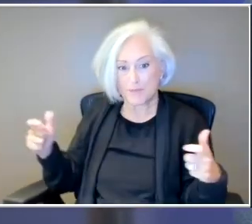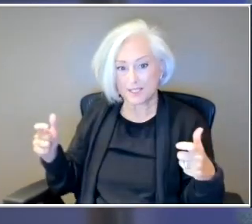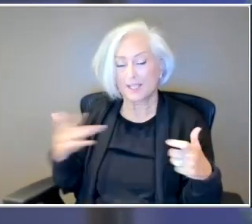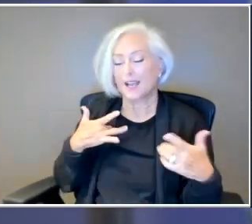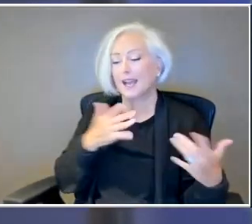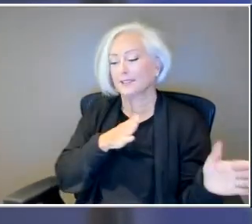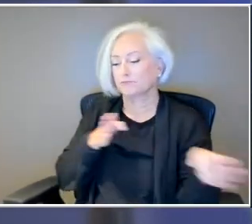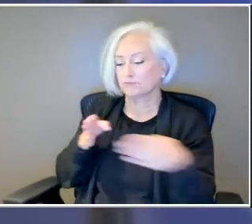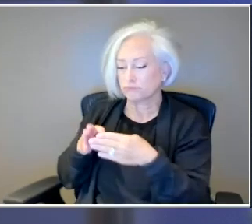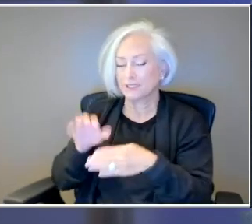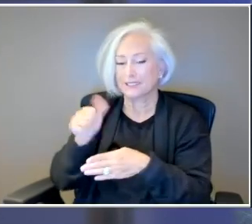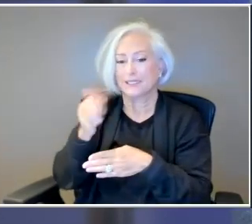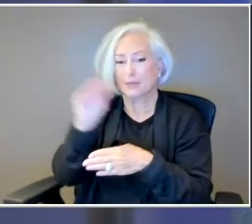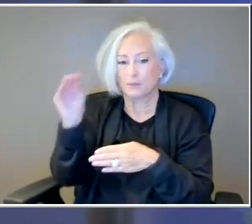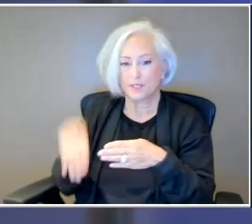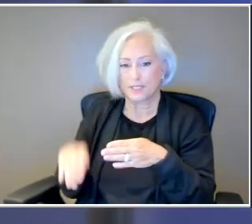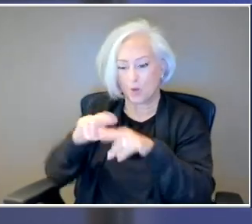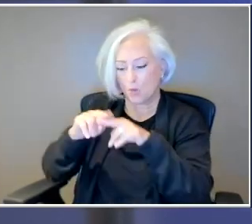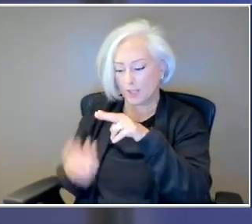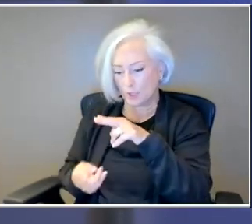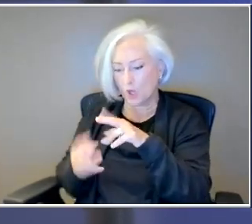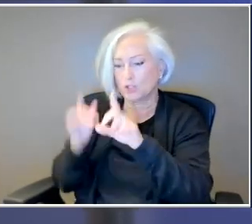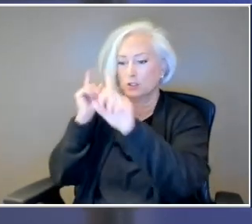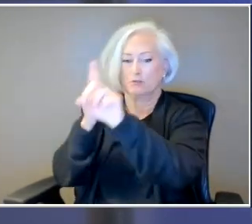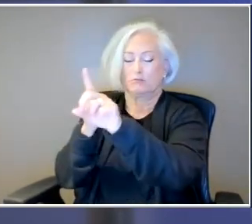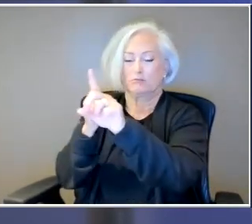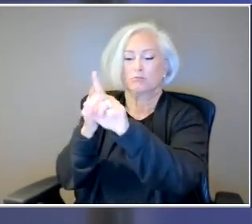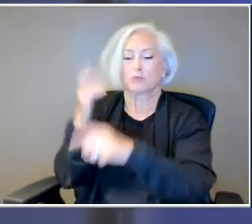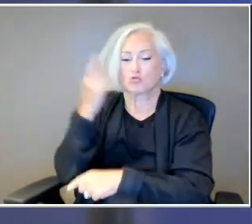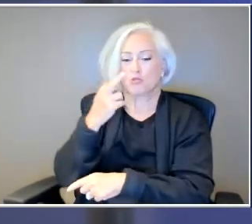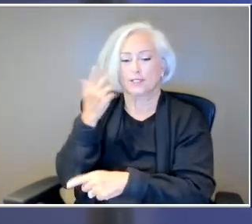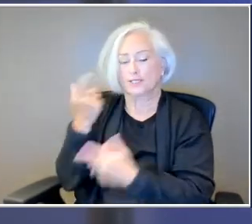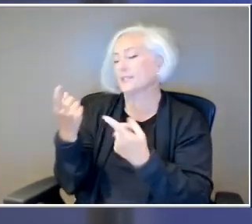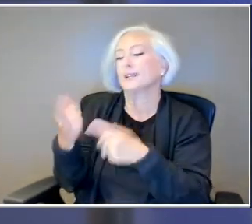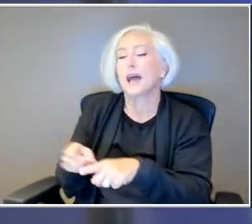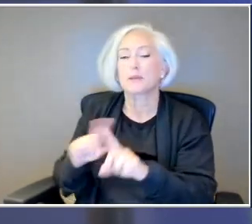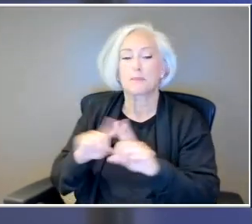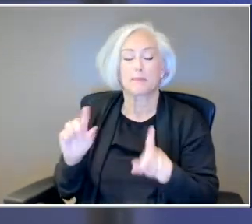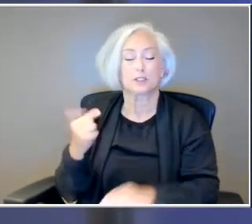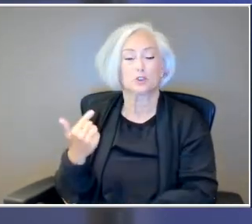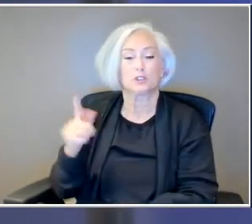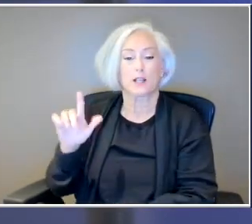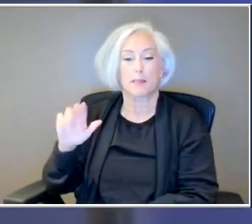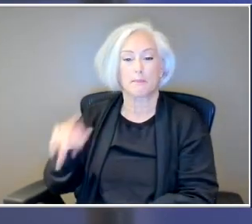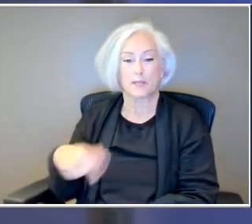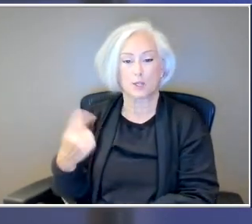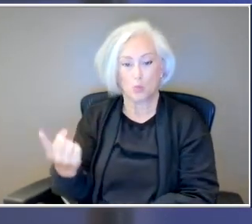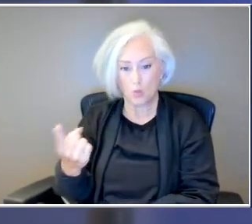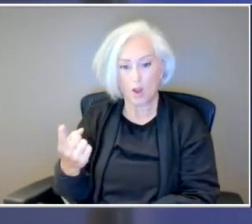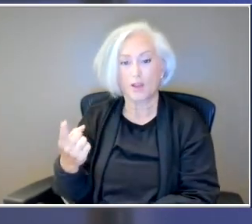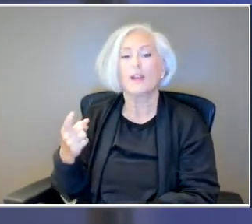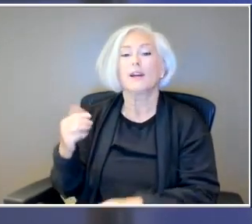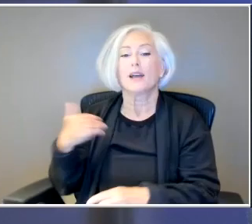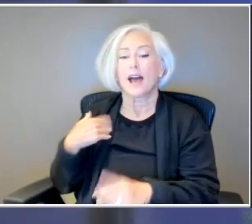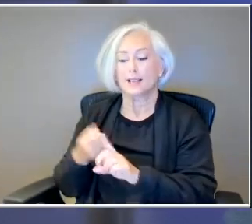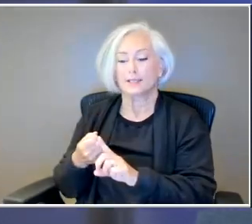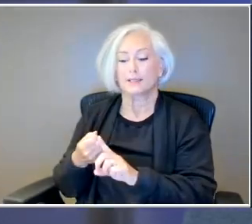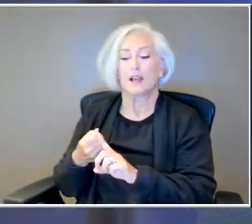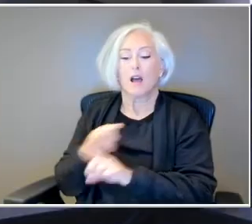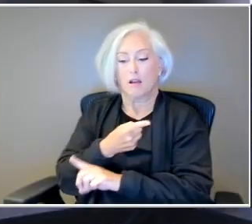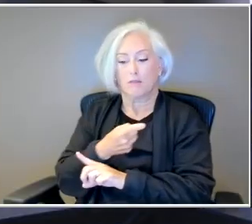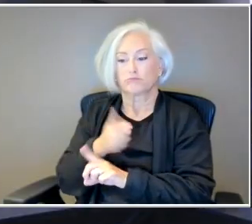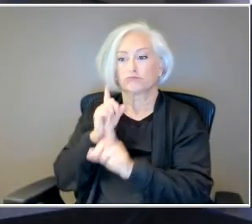weight loss being the primary driver. But as I said, GLP-1 seems to have these off-target effects that seem to be positive.